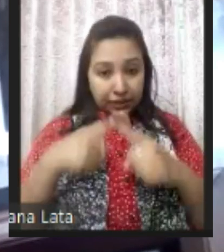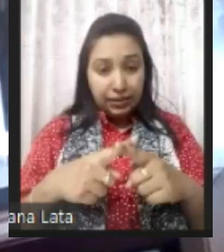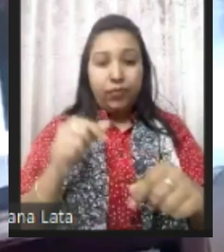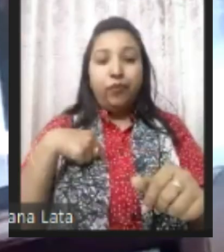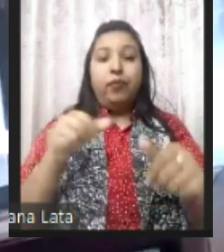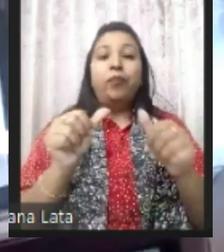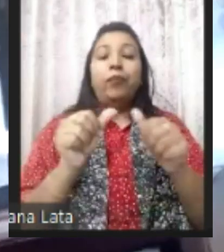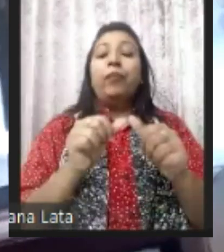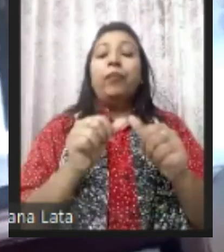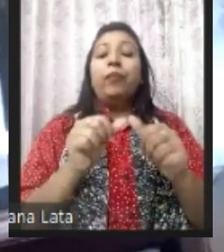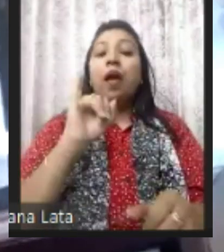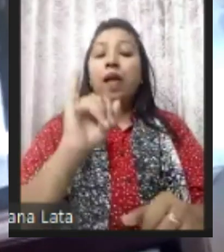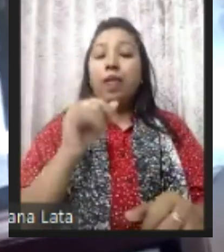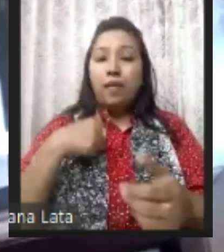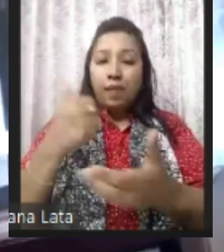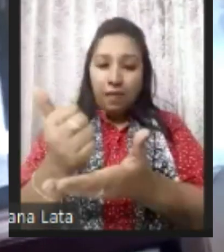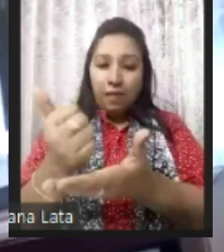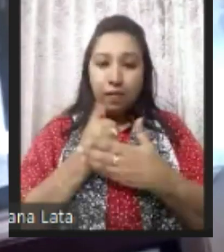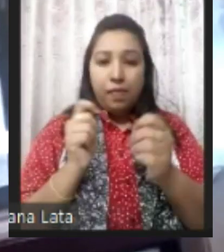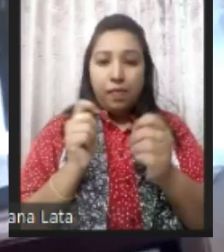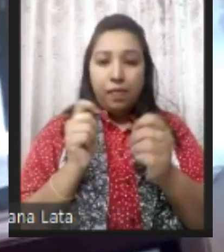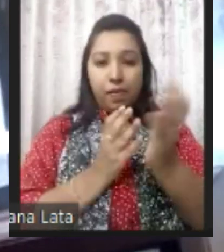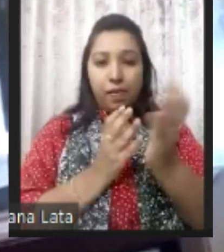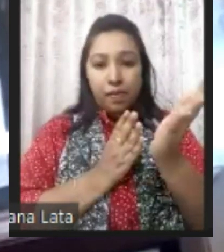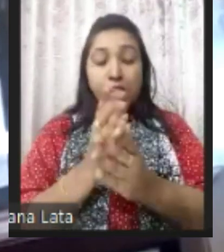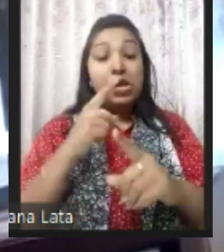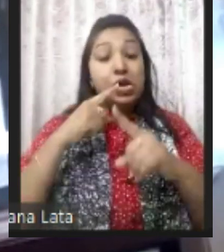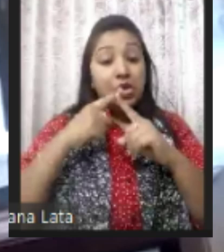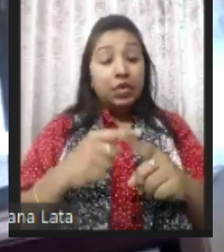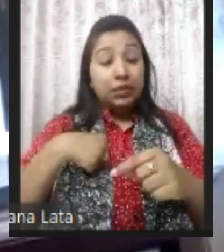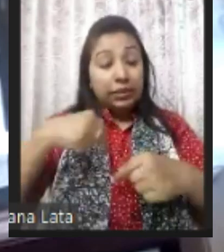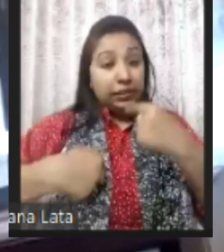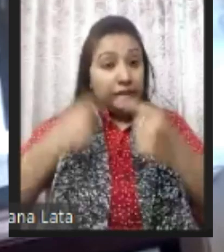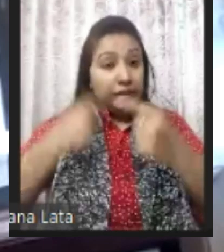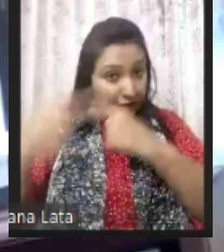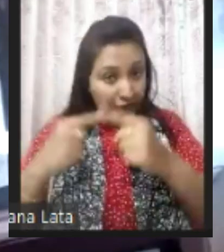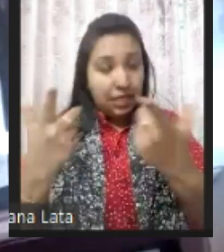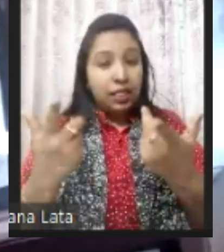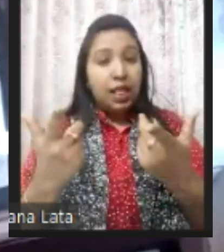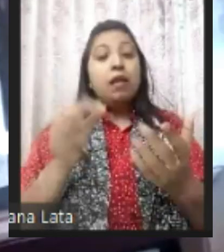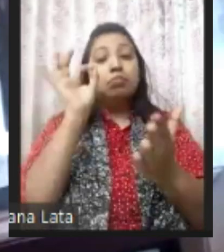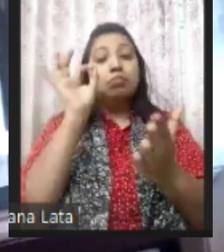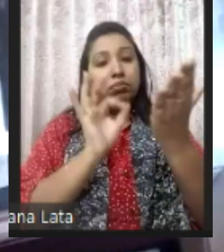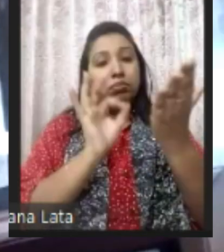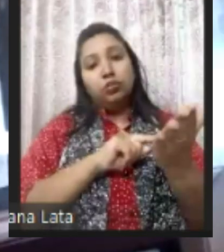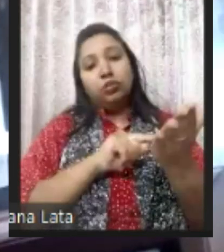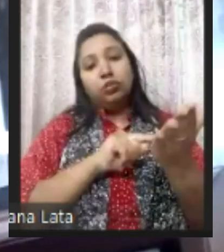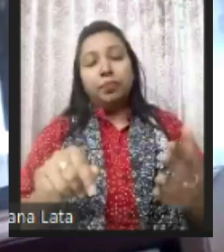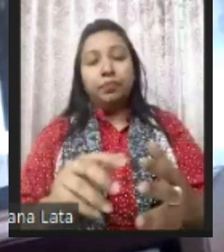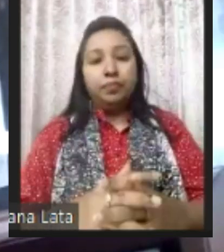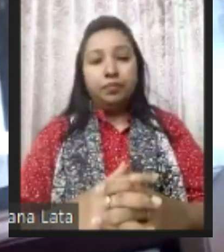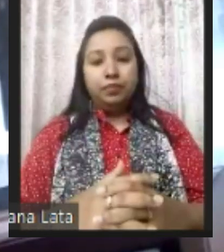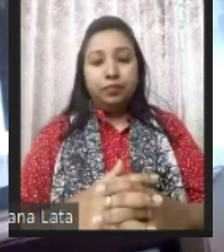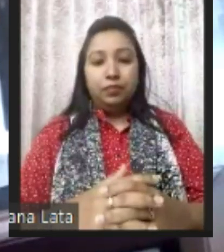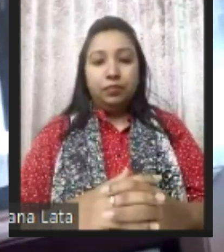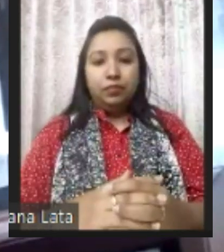to make sure that we have that right motion, right mindset. And I would just finish with the one line, what we actually all know, that universal